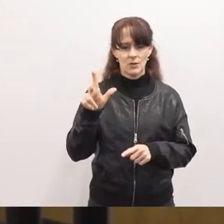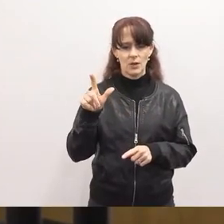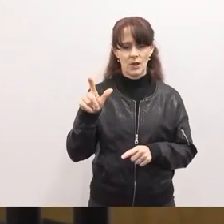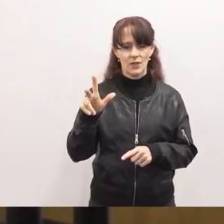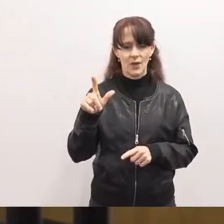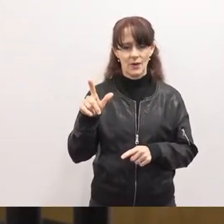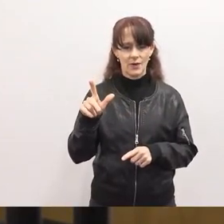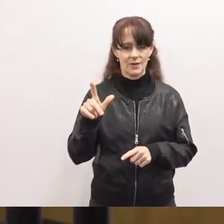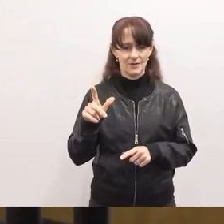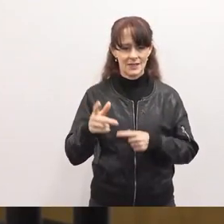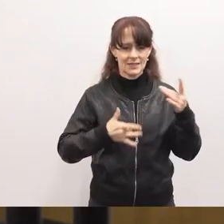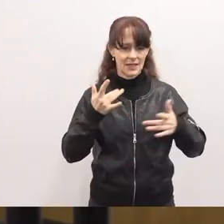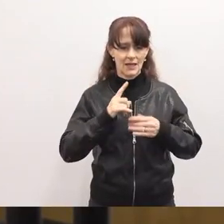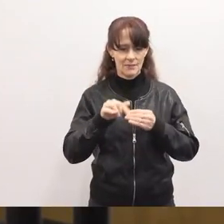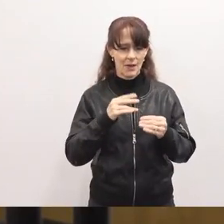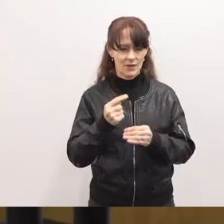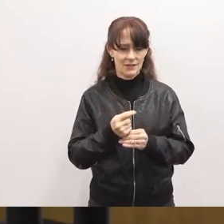pretty excited about it. So